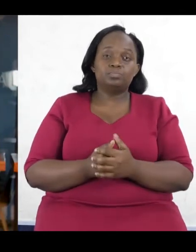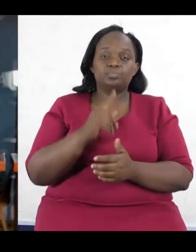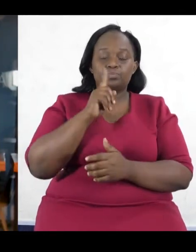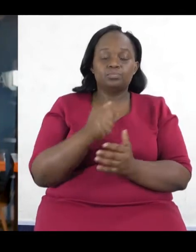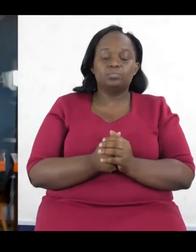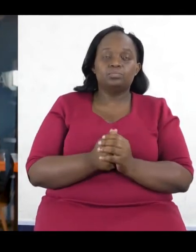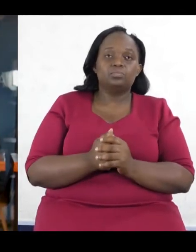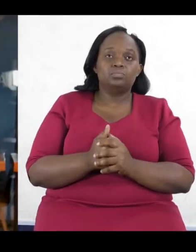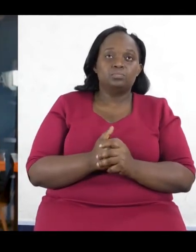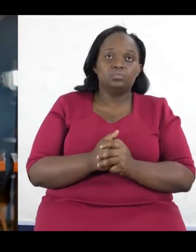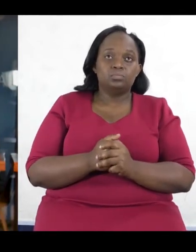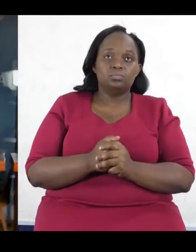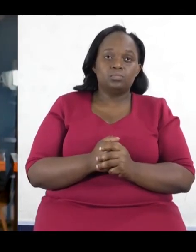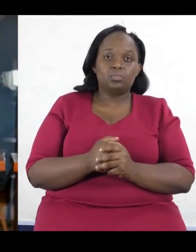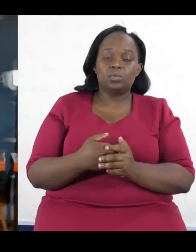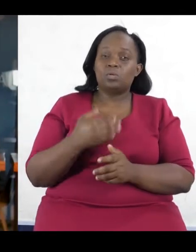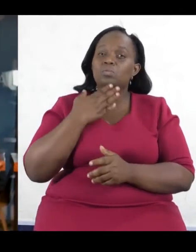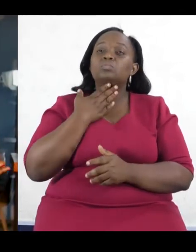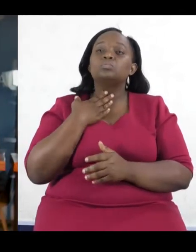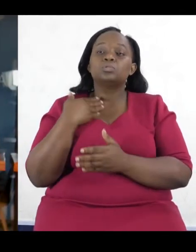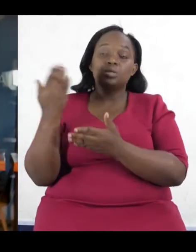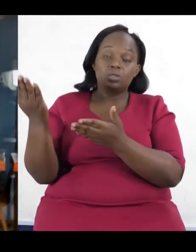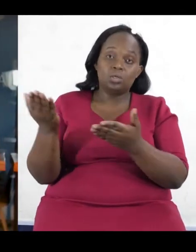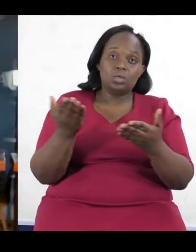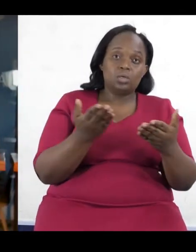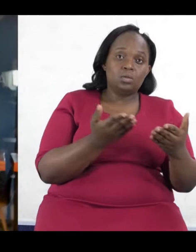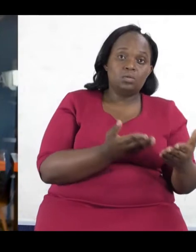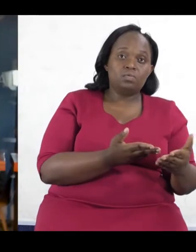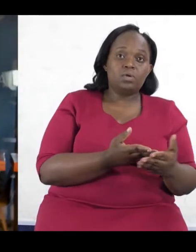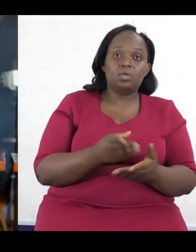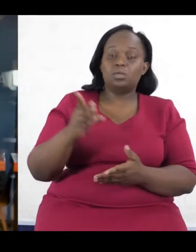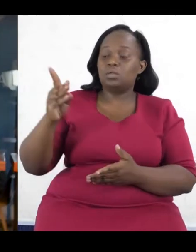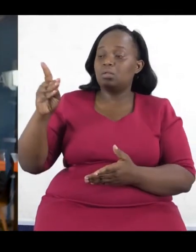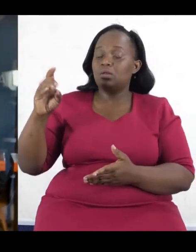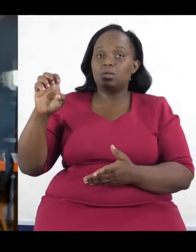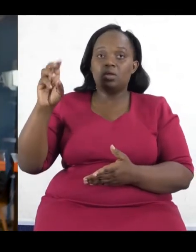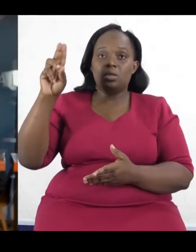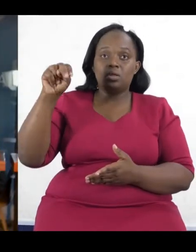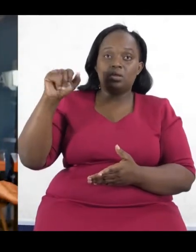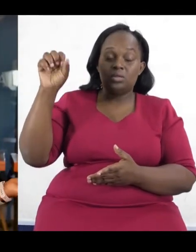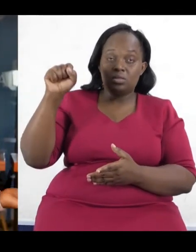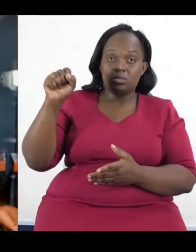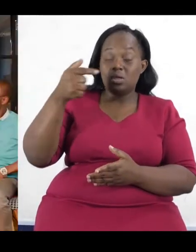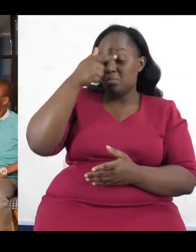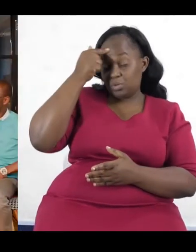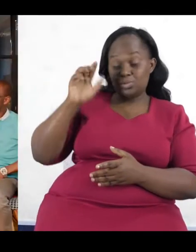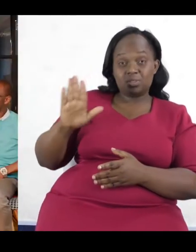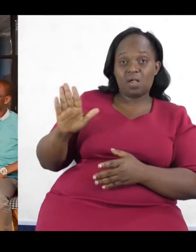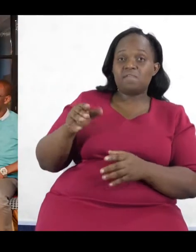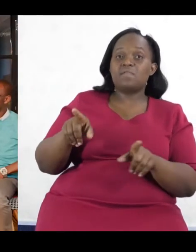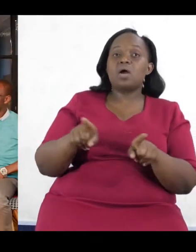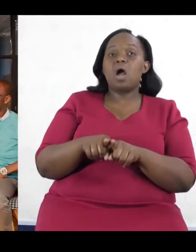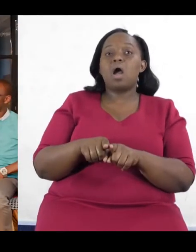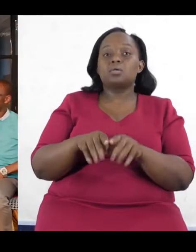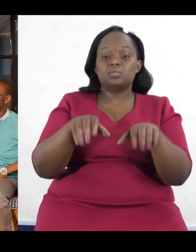So I would like to invite Dennis probably to tell us something to do with financing, because you as a farmer, for you to be able